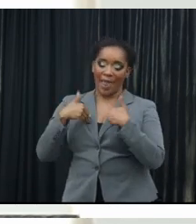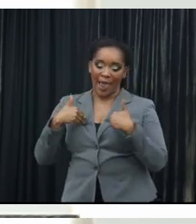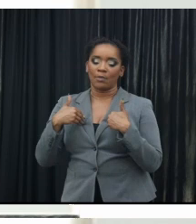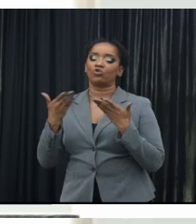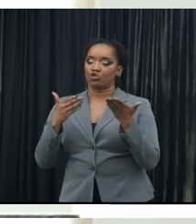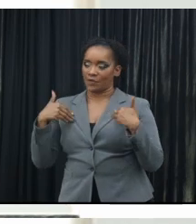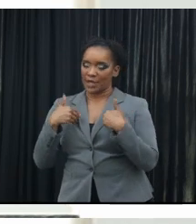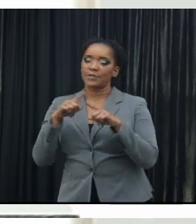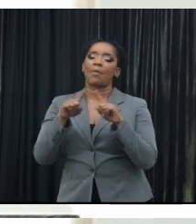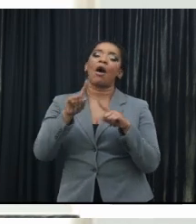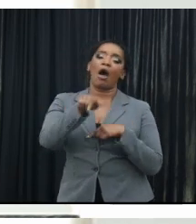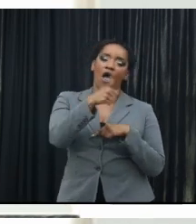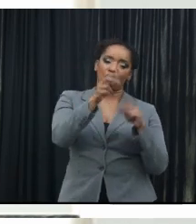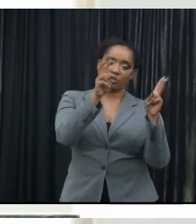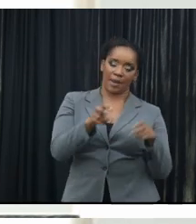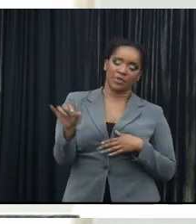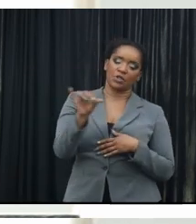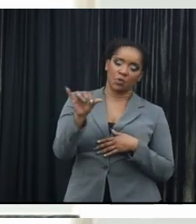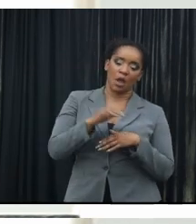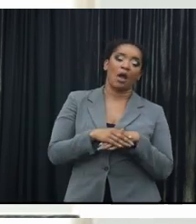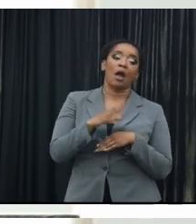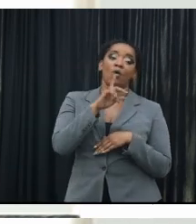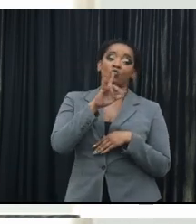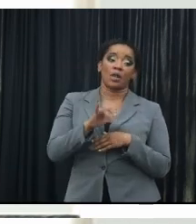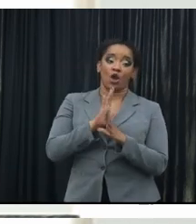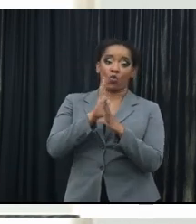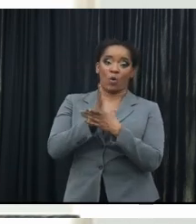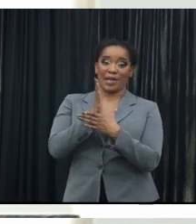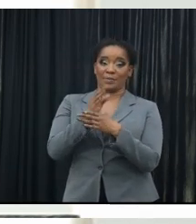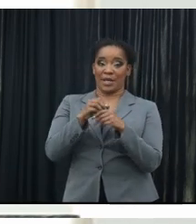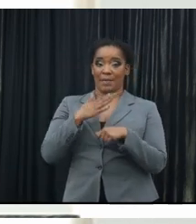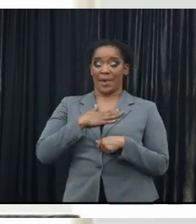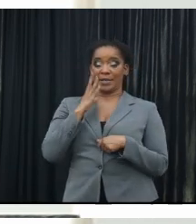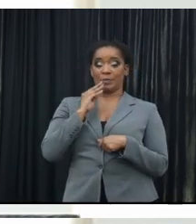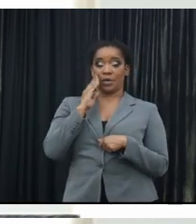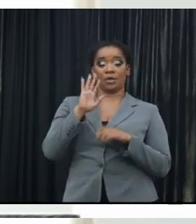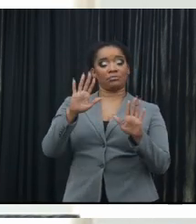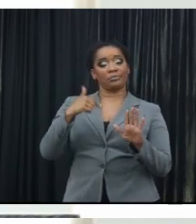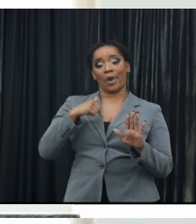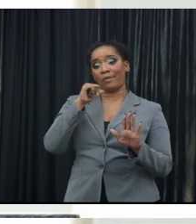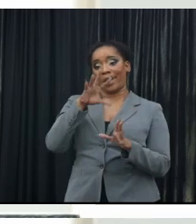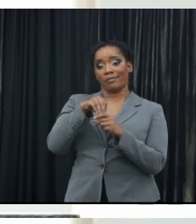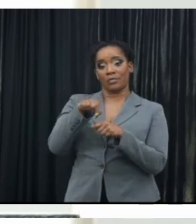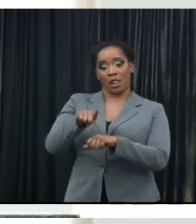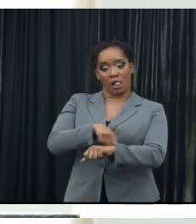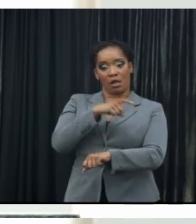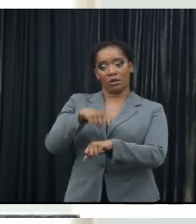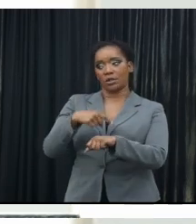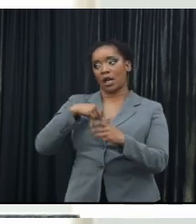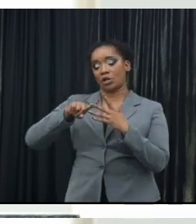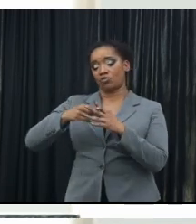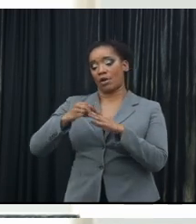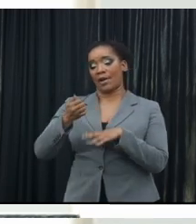harassment, my experience has been, and I have not been at this as long as some others. I started in